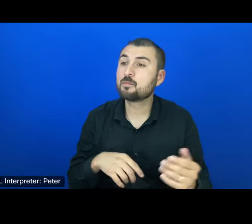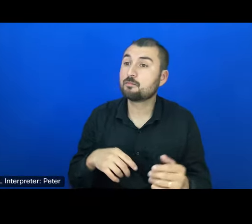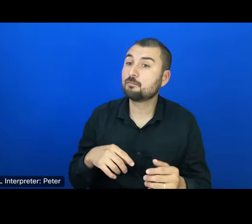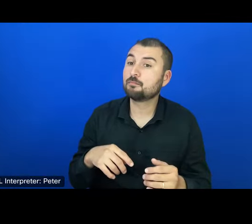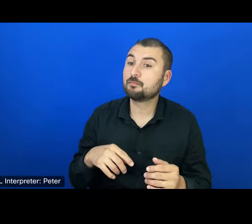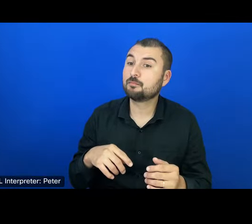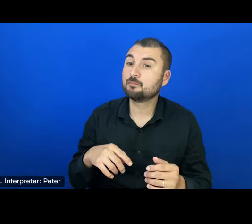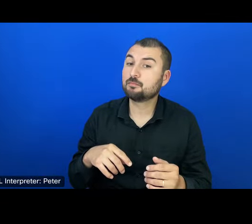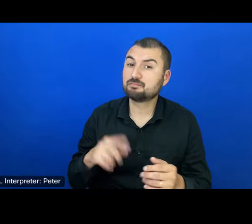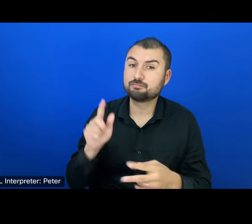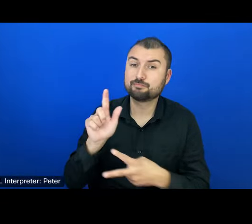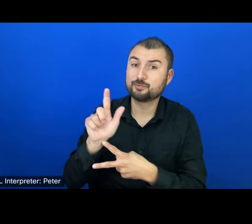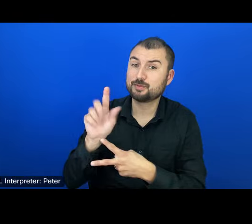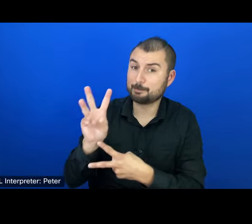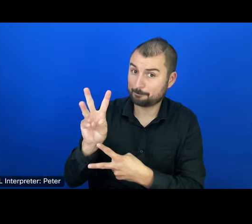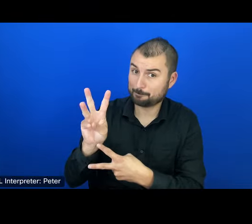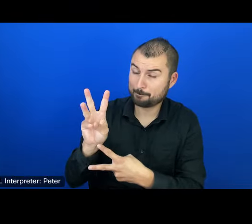26,